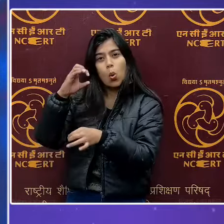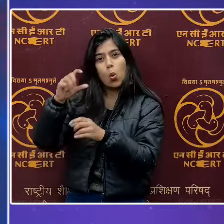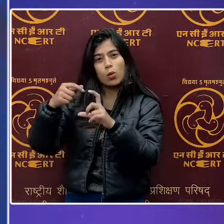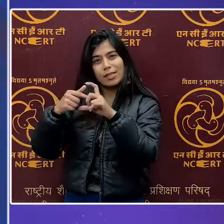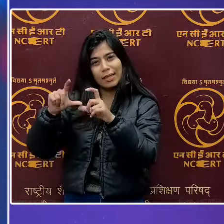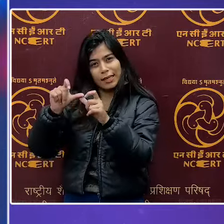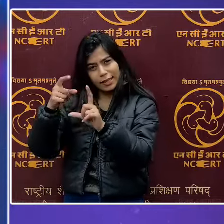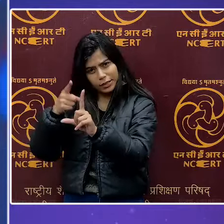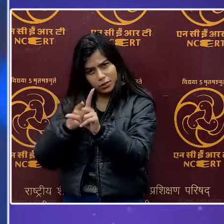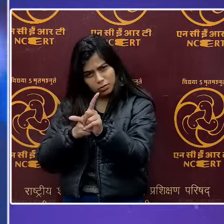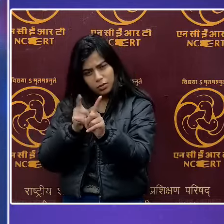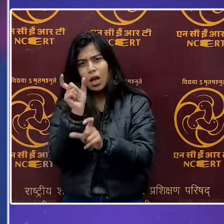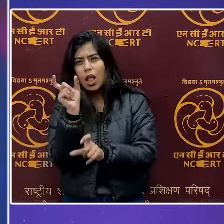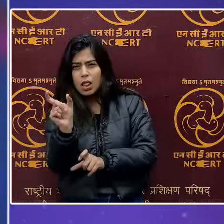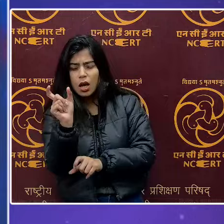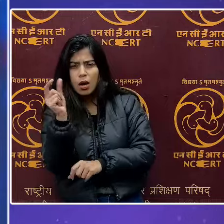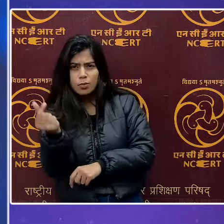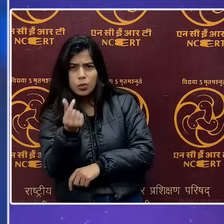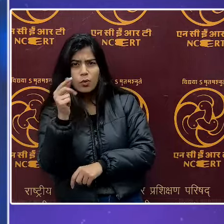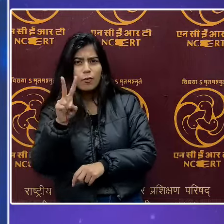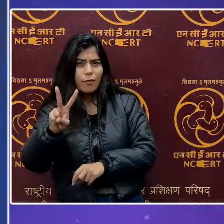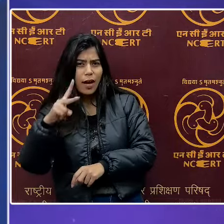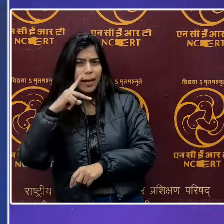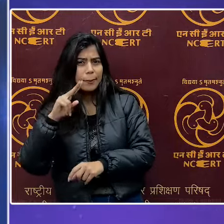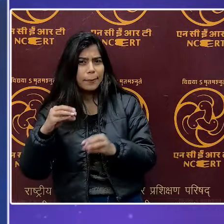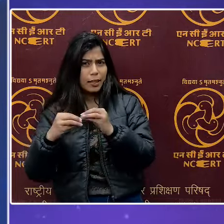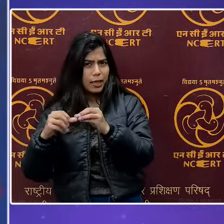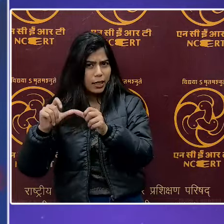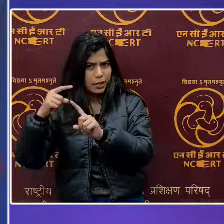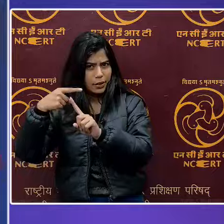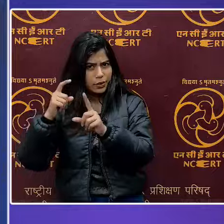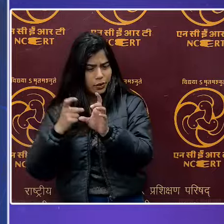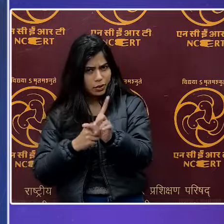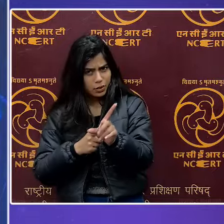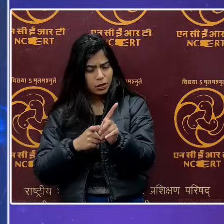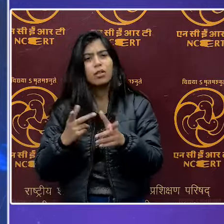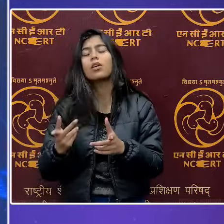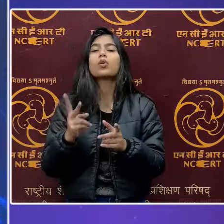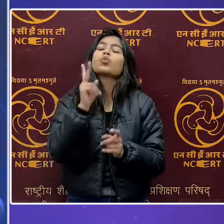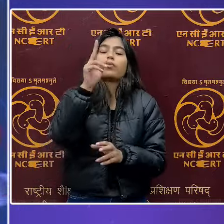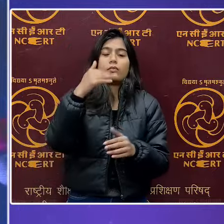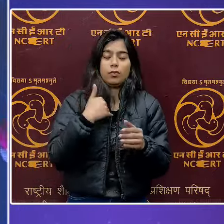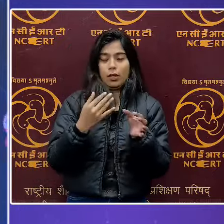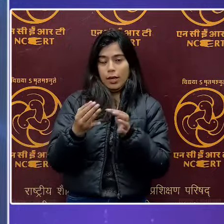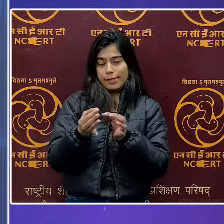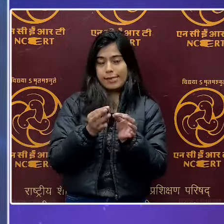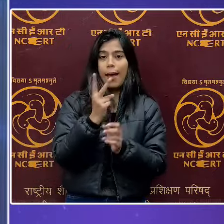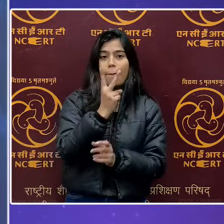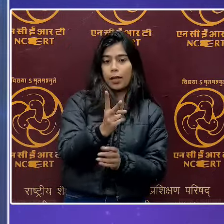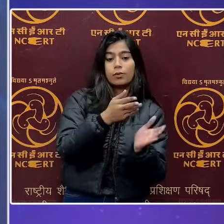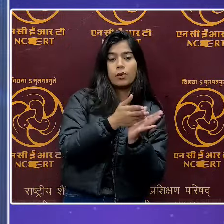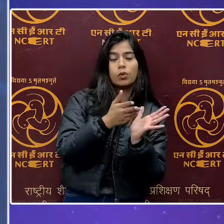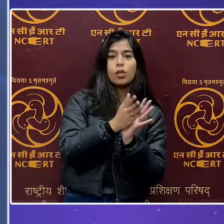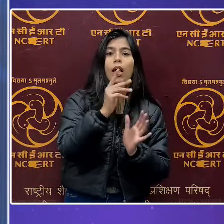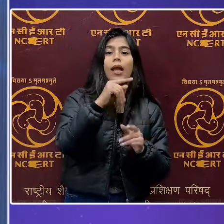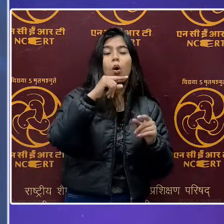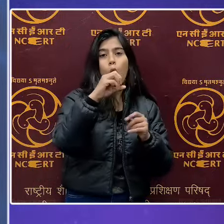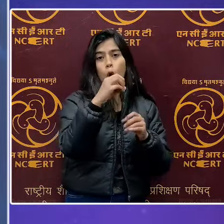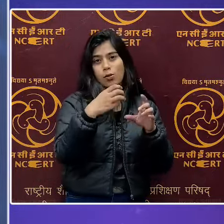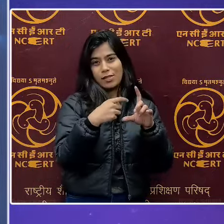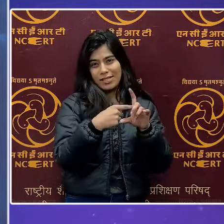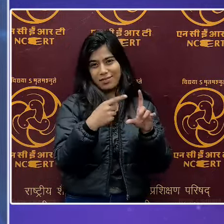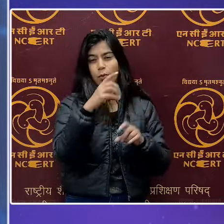motion? Oh, yeah, that's a very good question you have asked. Now, what is the difference between oscillation and vibration? The term oscillation is used, they